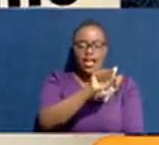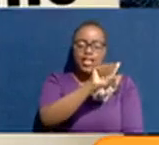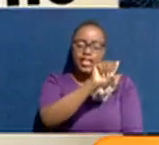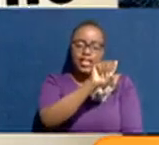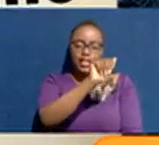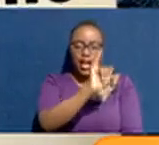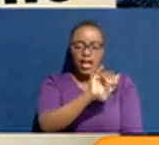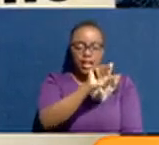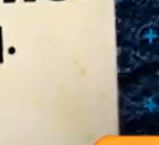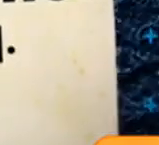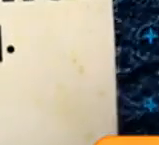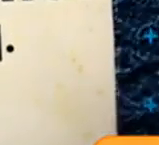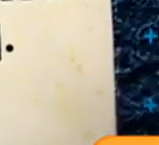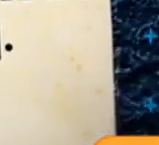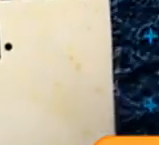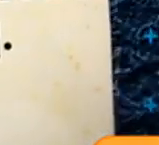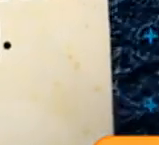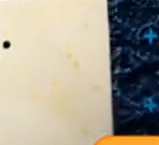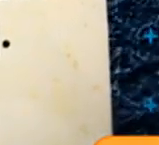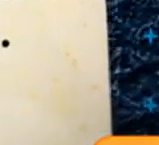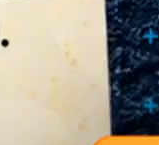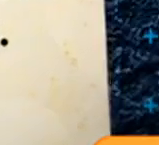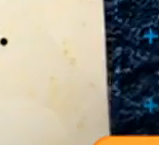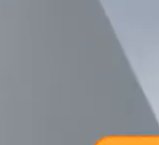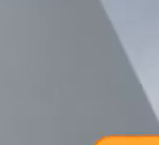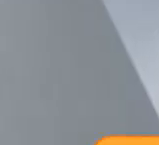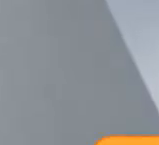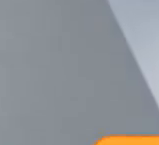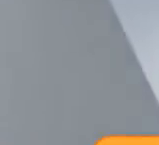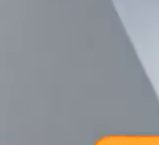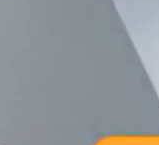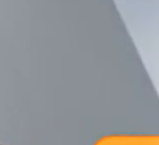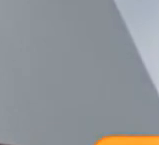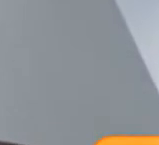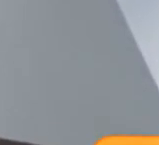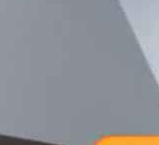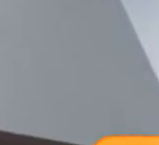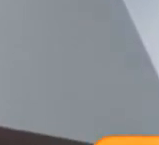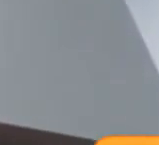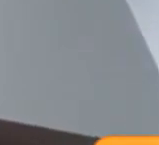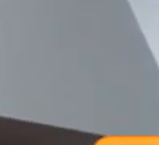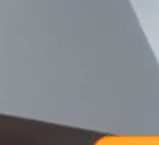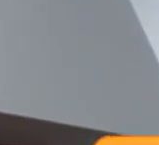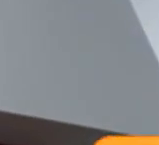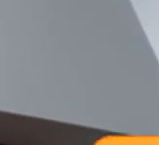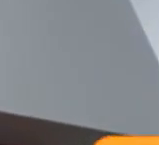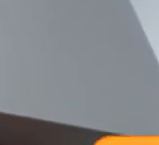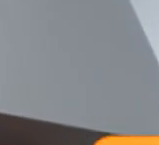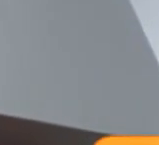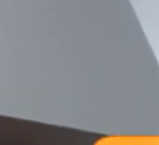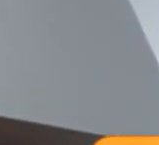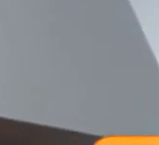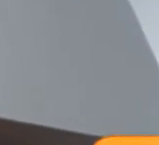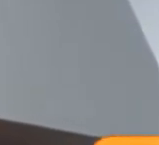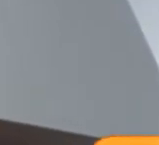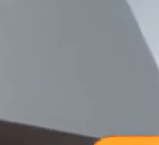Nganga. Gashomo, who until his transfer was the Director at the Investigations Bureau of the DCI, also served as the